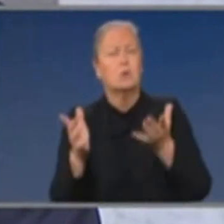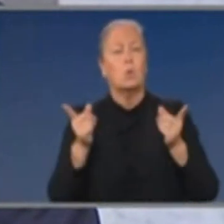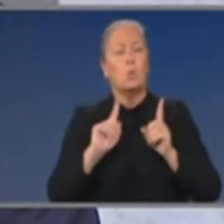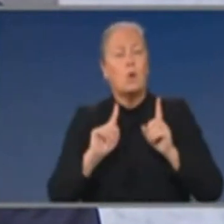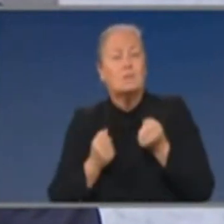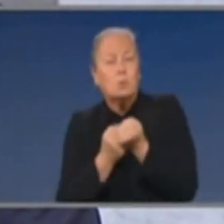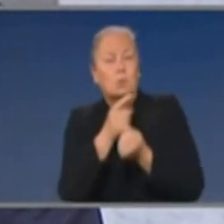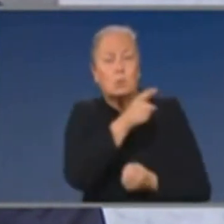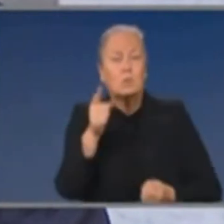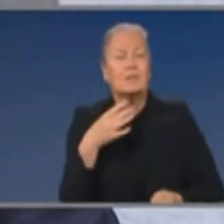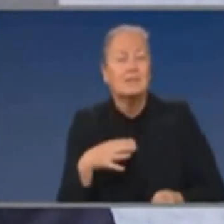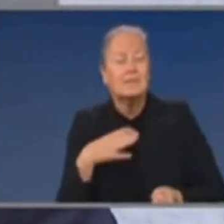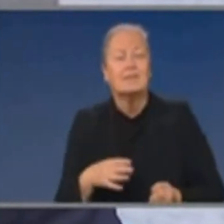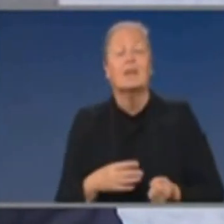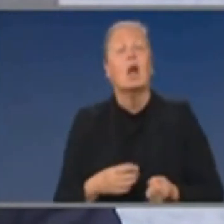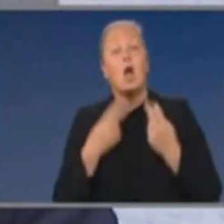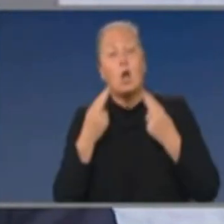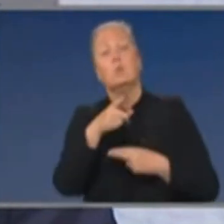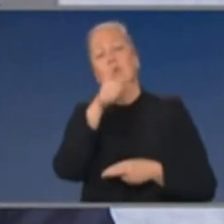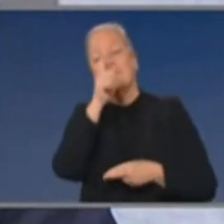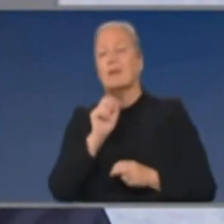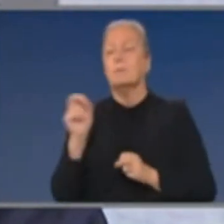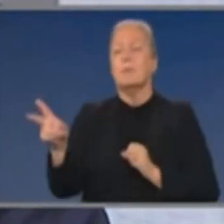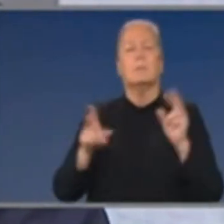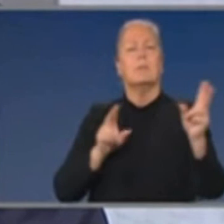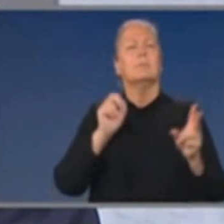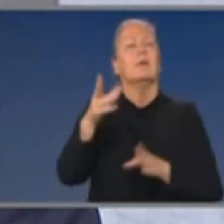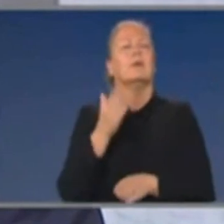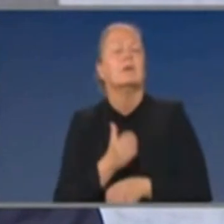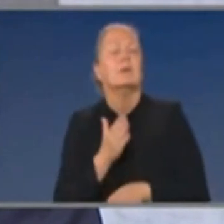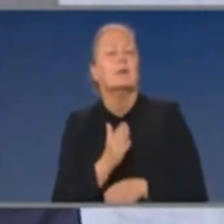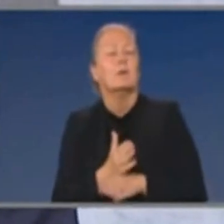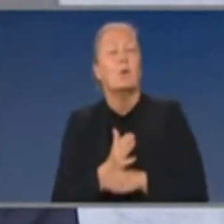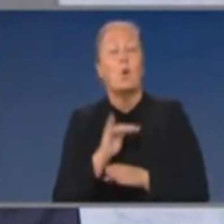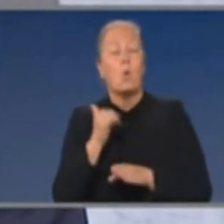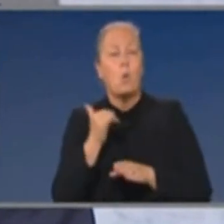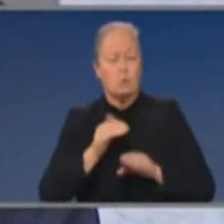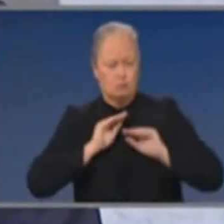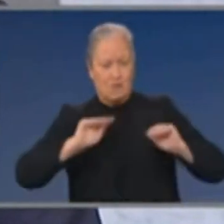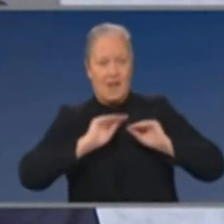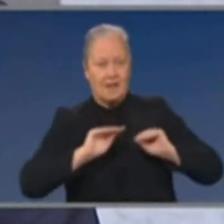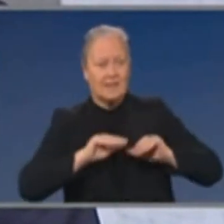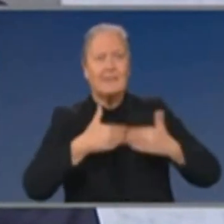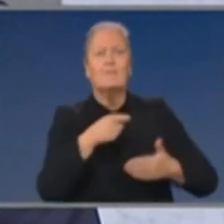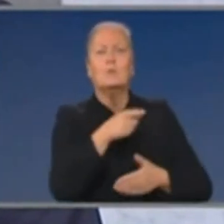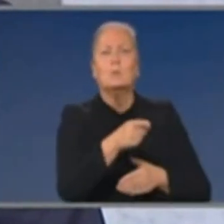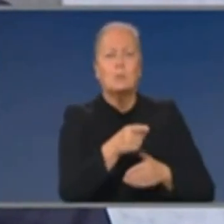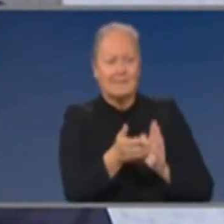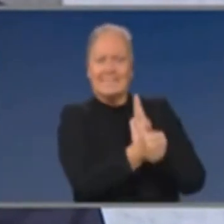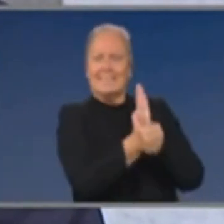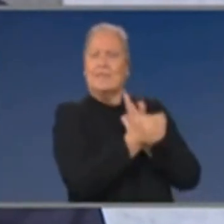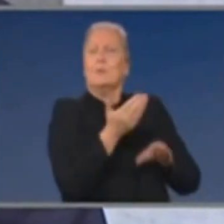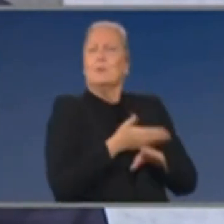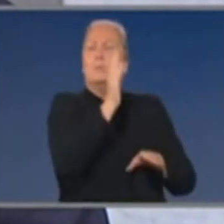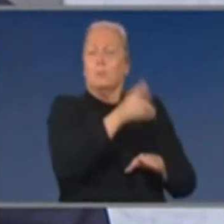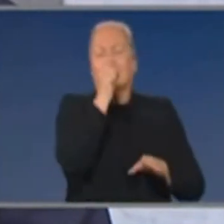need to enable you to hopefully get back into a job. But if not, to give you the skills you need to get into that job, that will be there.